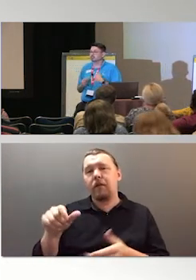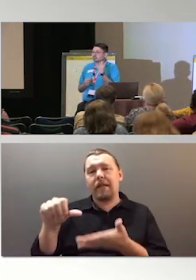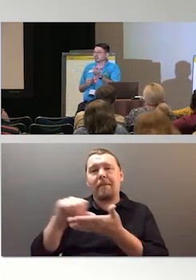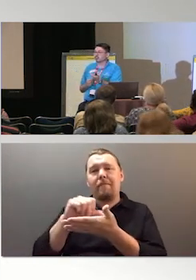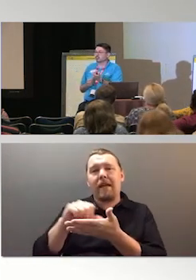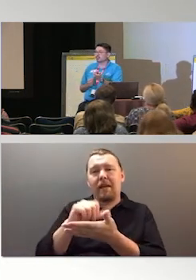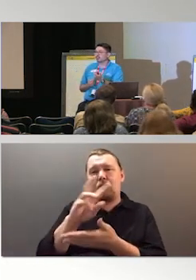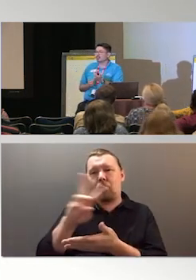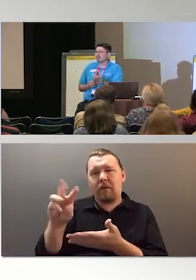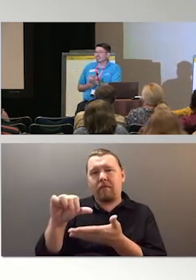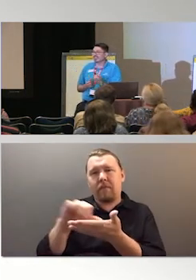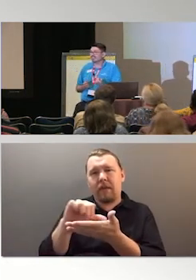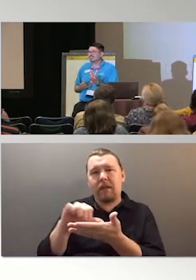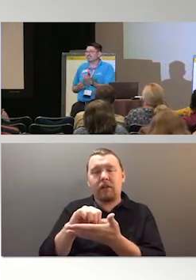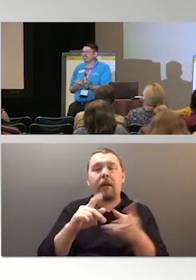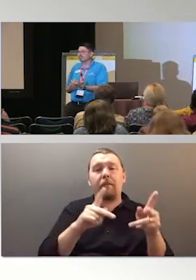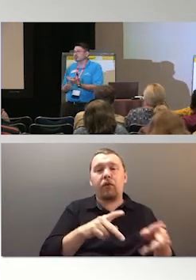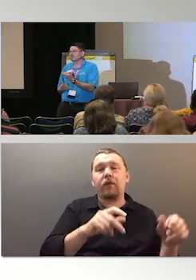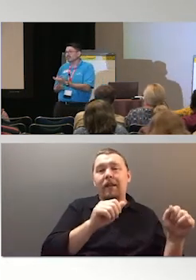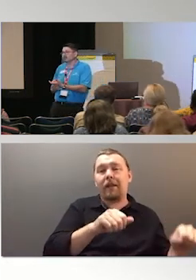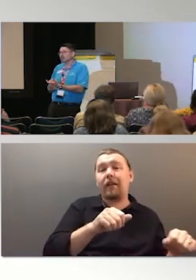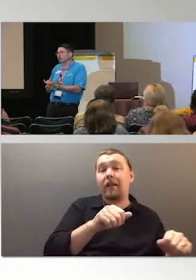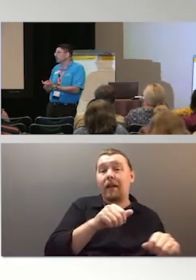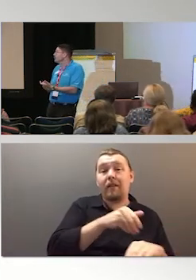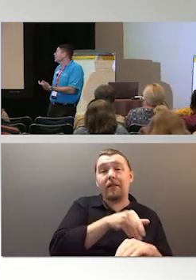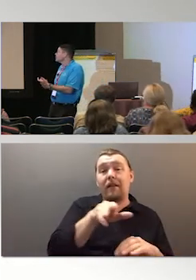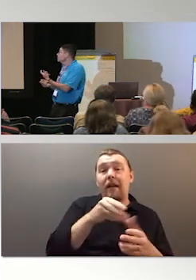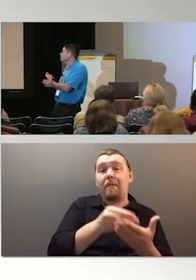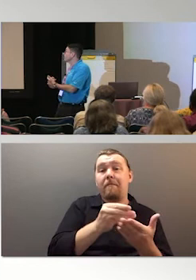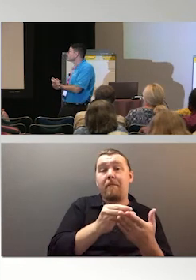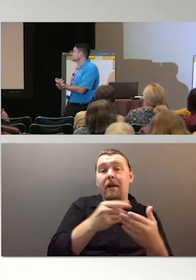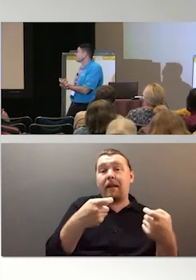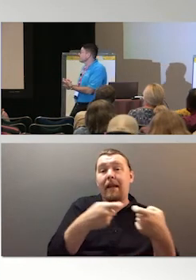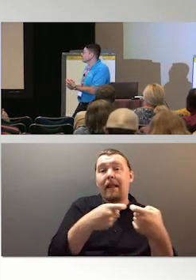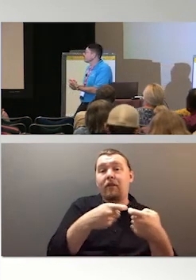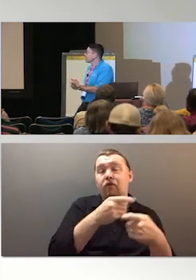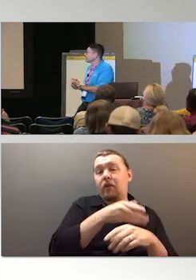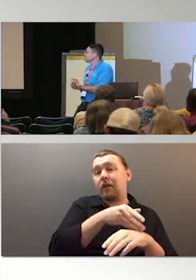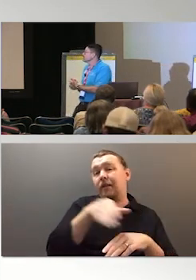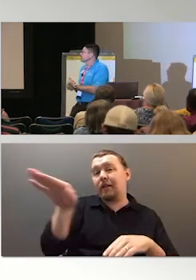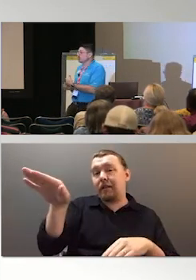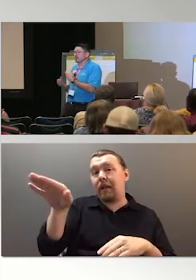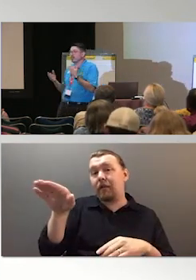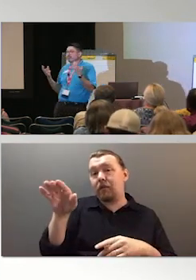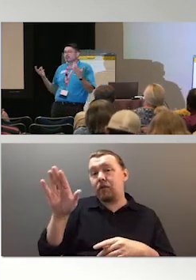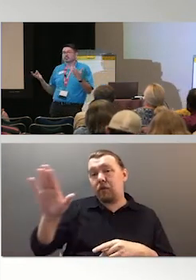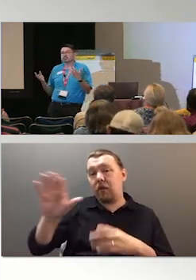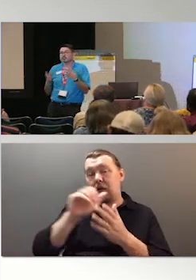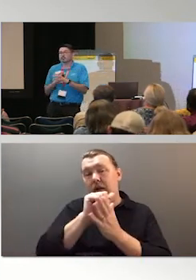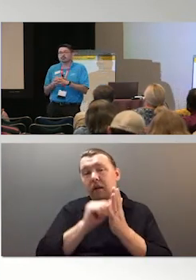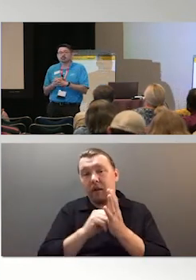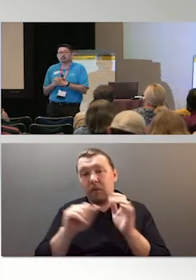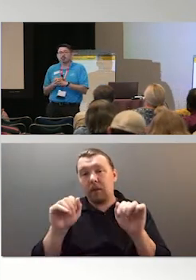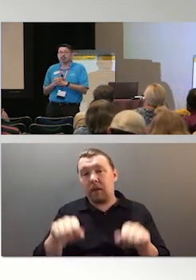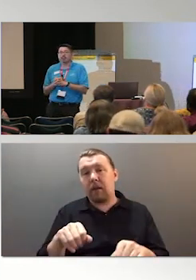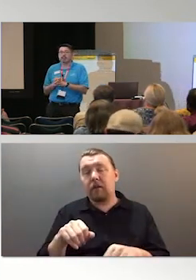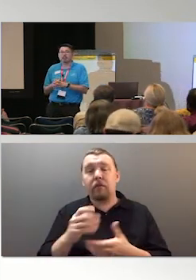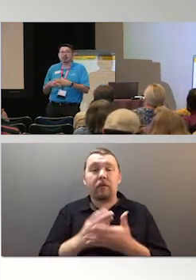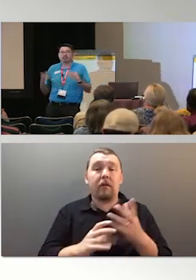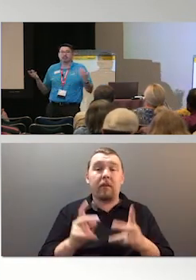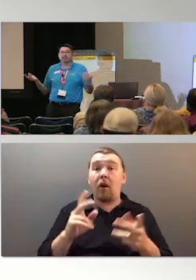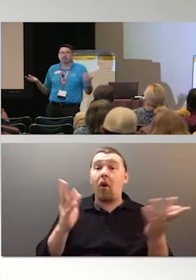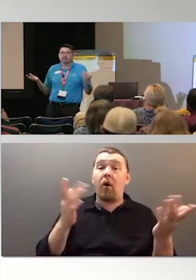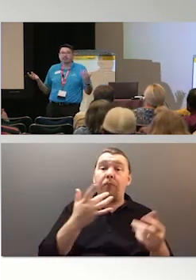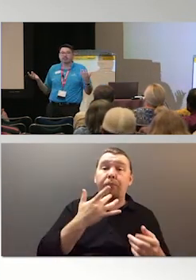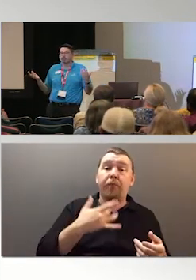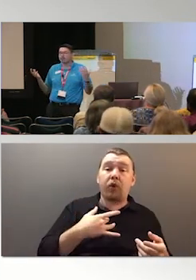can contribute via ACH or debit card to a person's ABLE account. So we have some people that, hey,